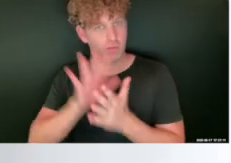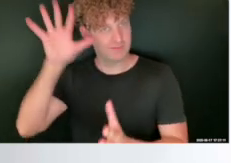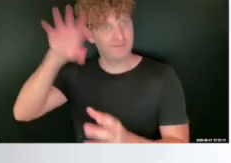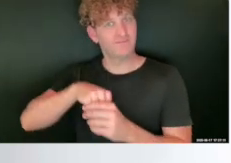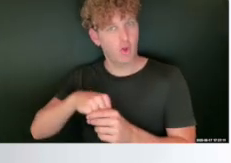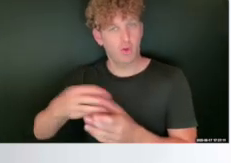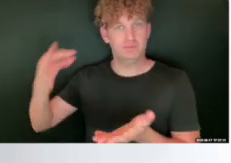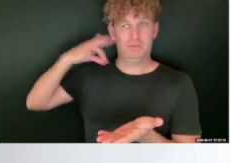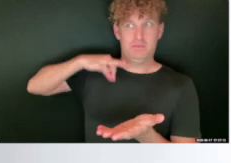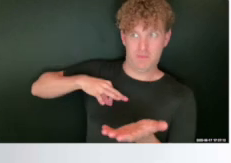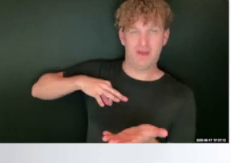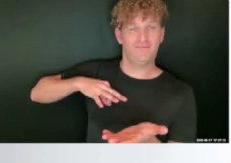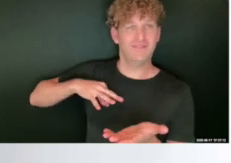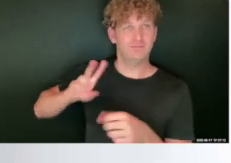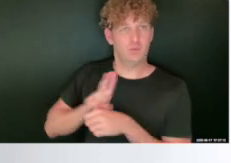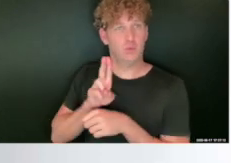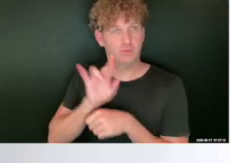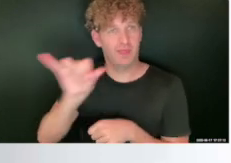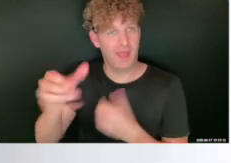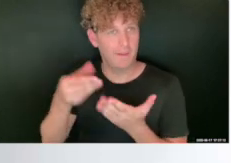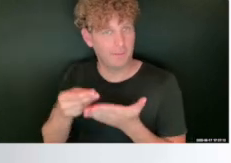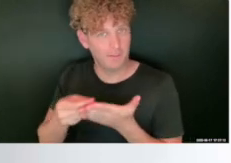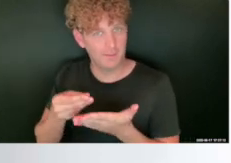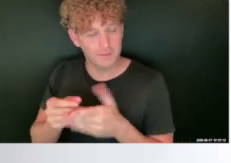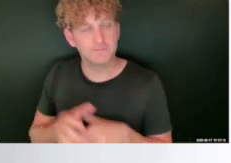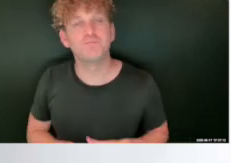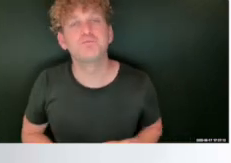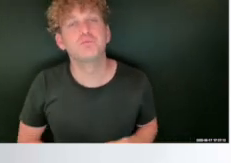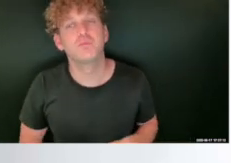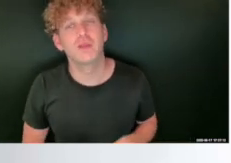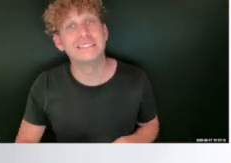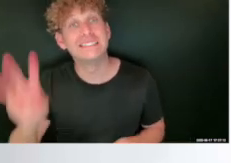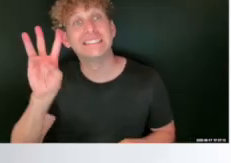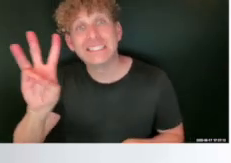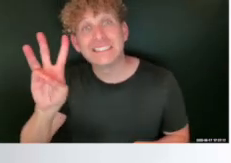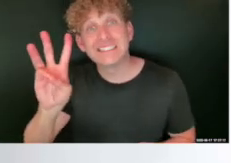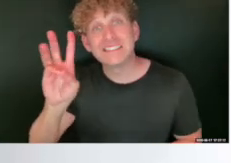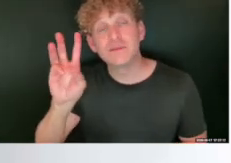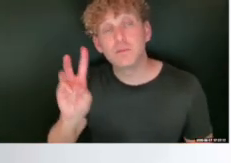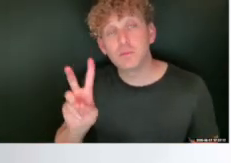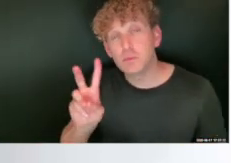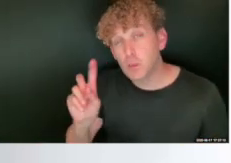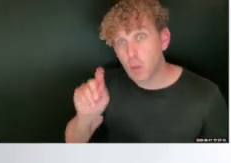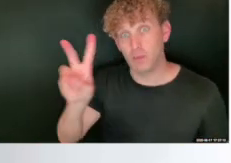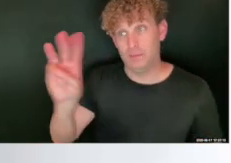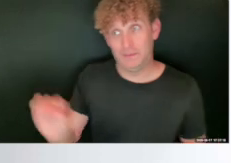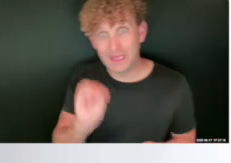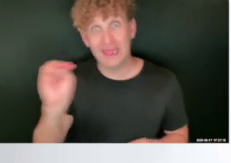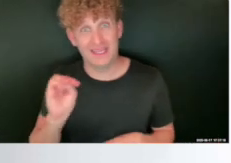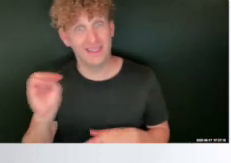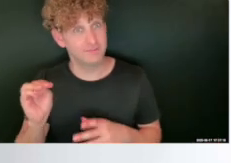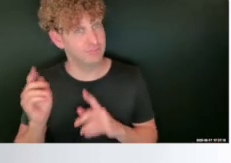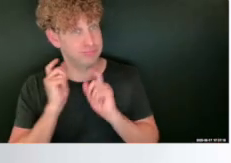A few of the lessons learned from these first school projects touch on the importance of planning with the broader community schools